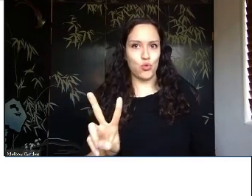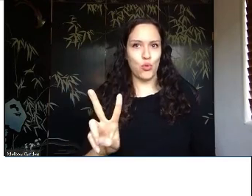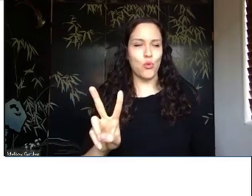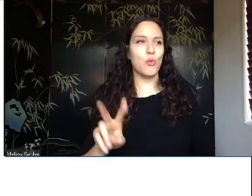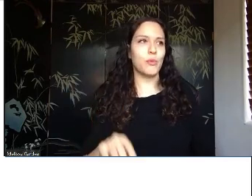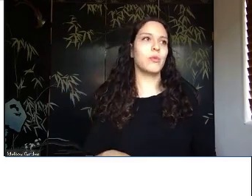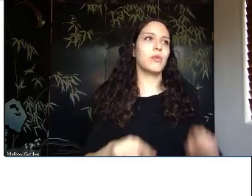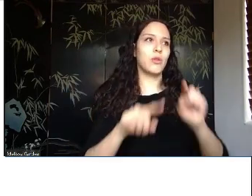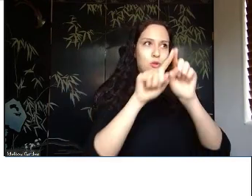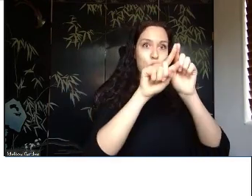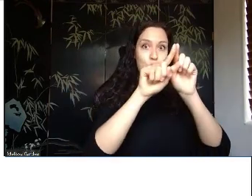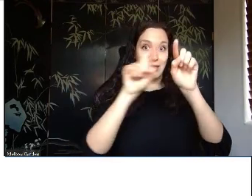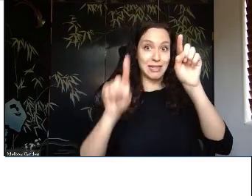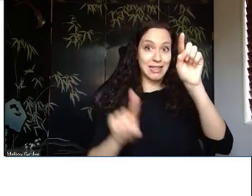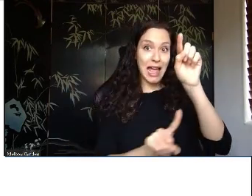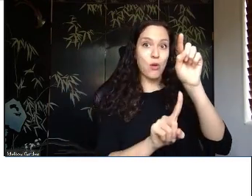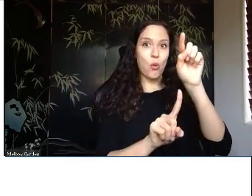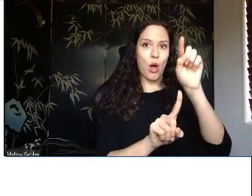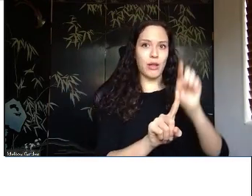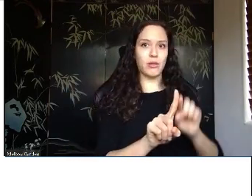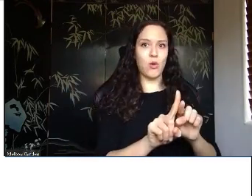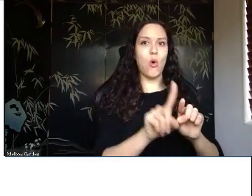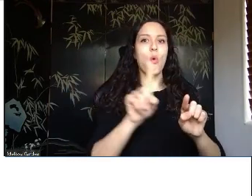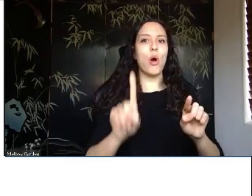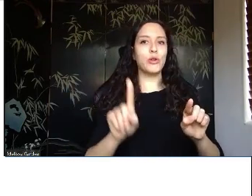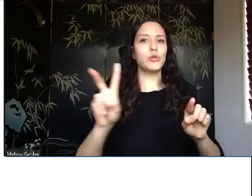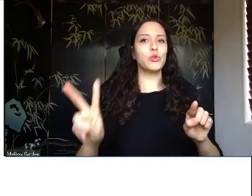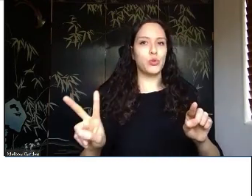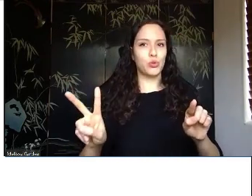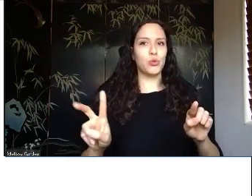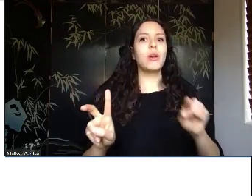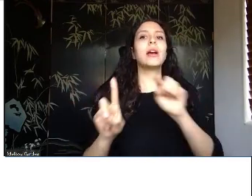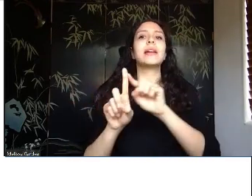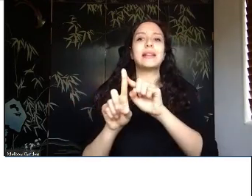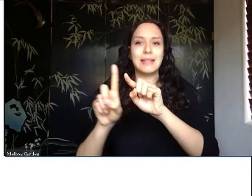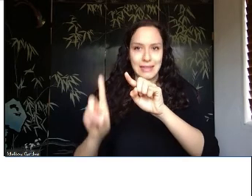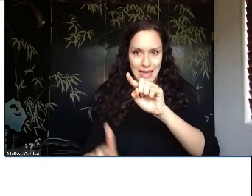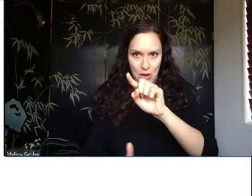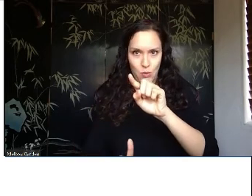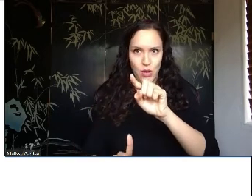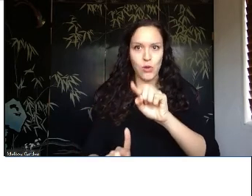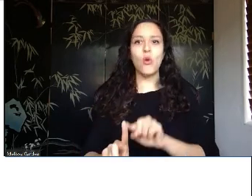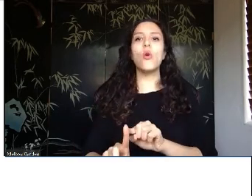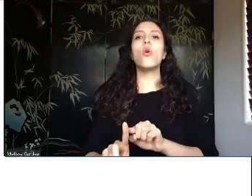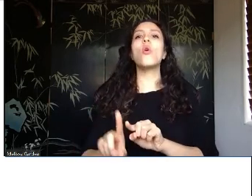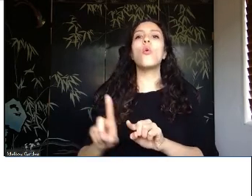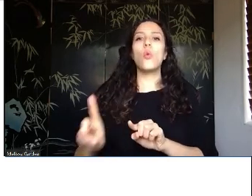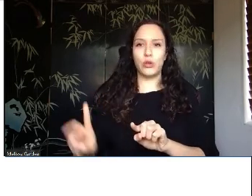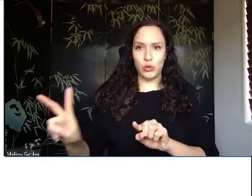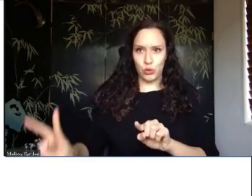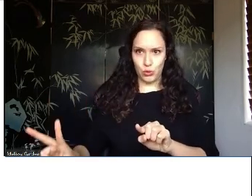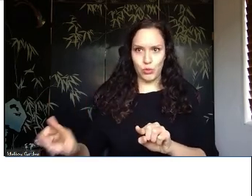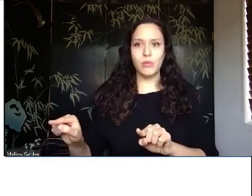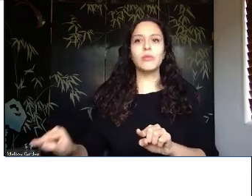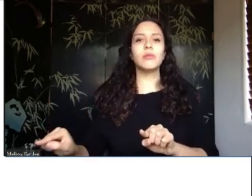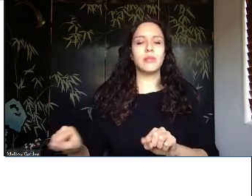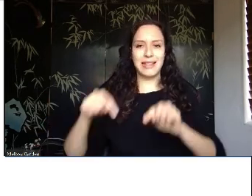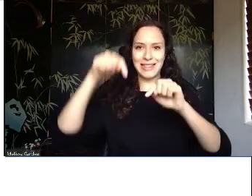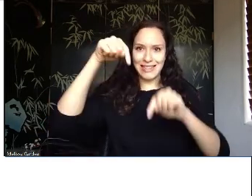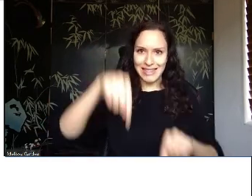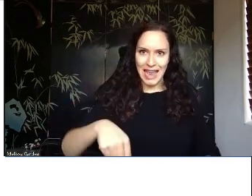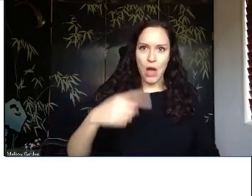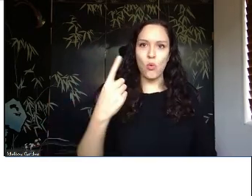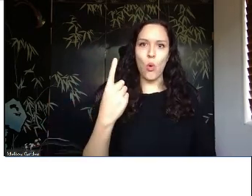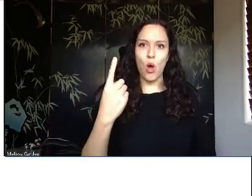1 to the right 2. Down 1 to the right 2. Down 1 to the right 2. Okay, if I go down 1,